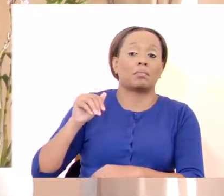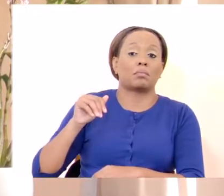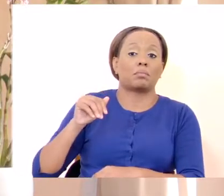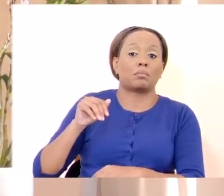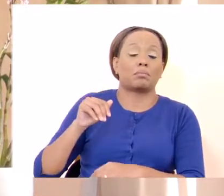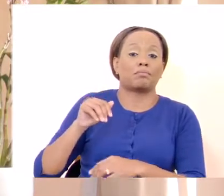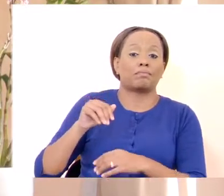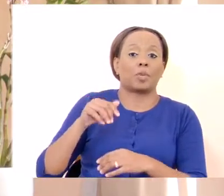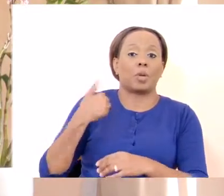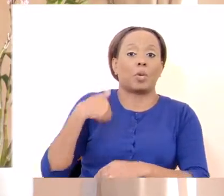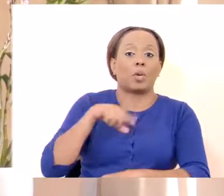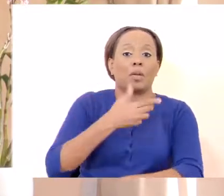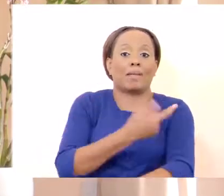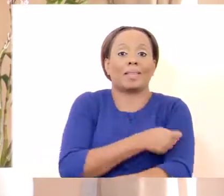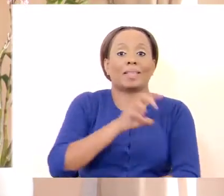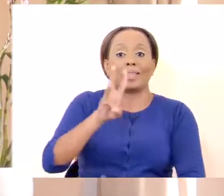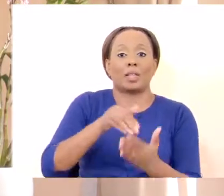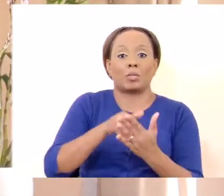vaccinated